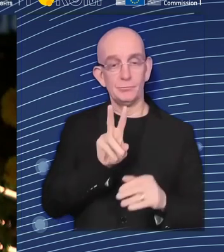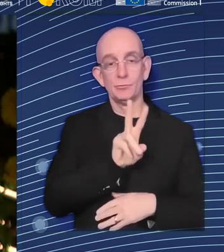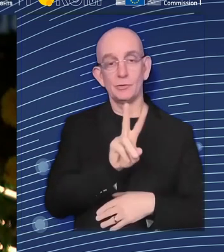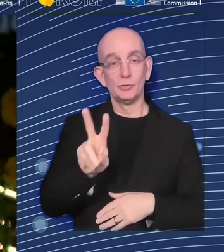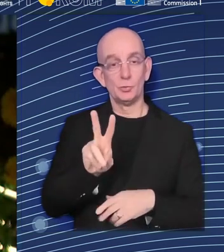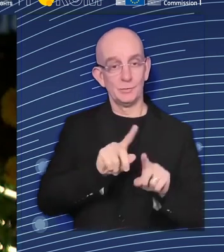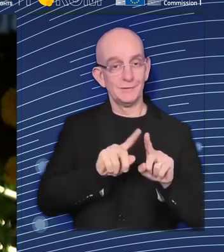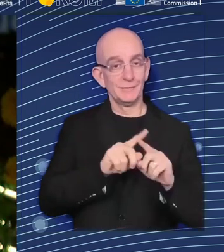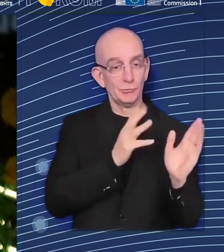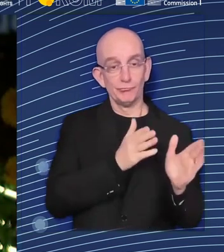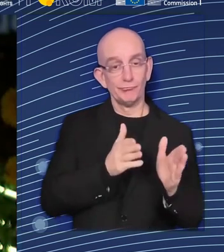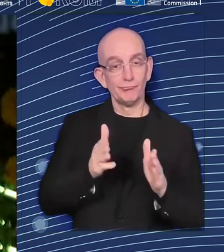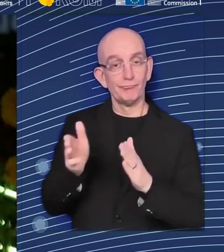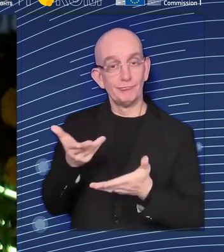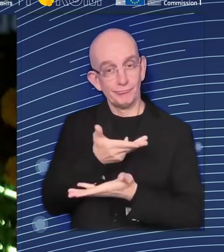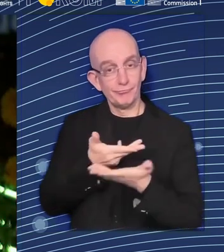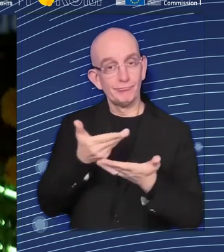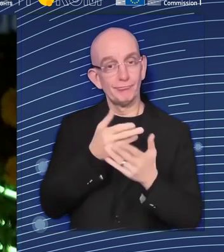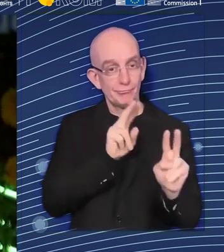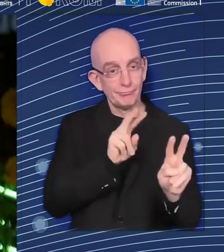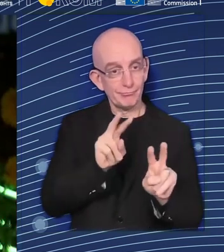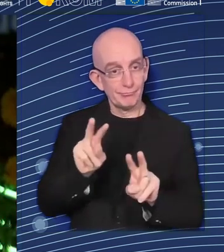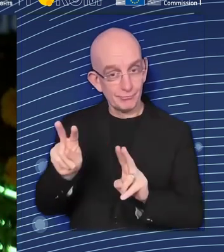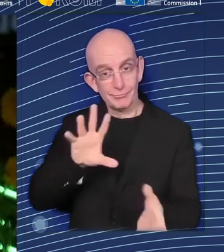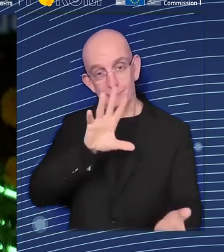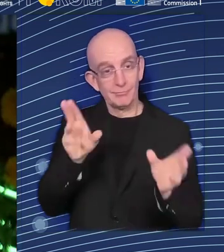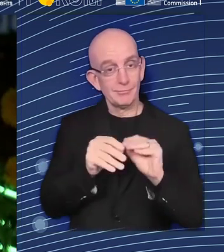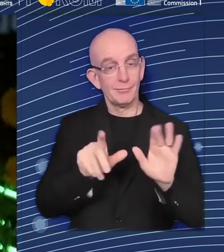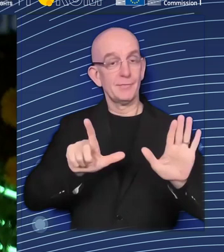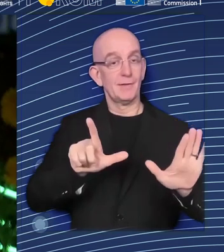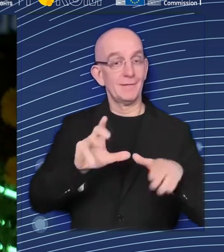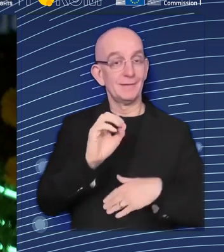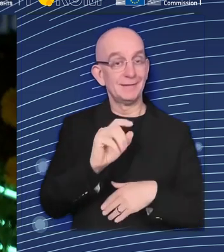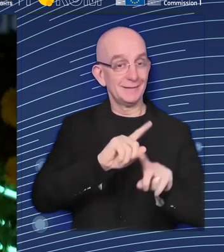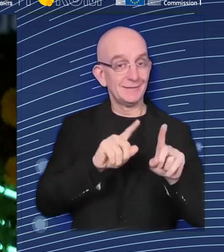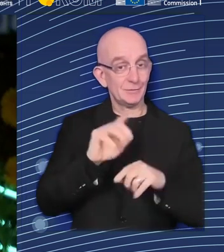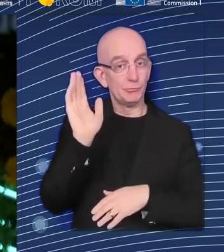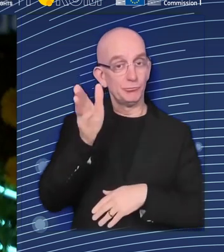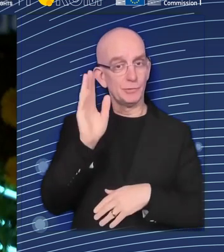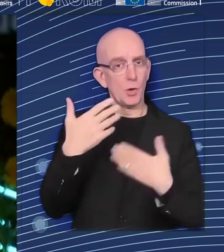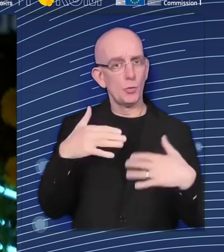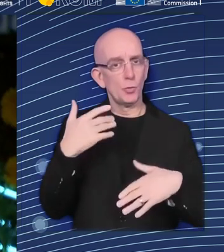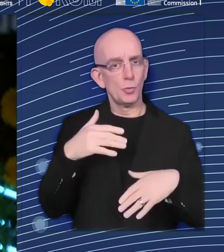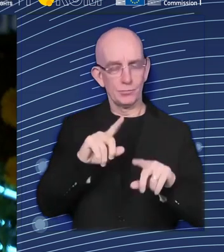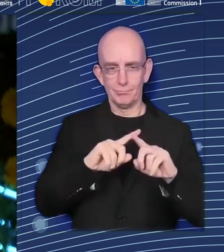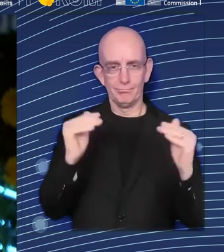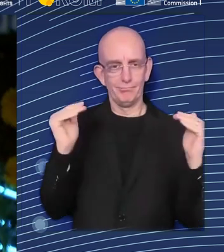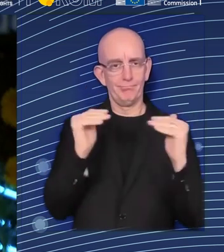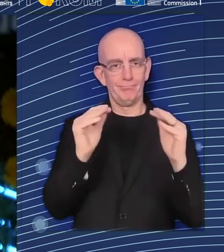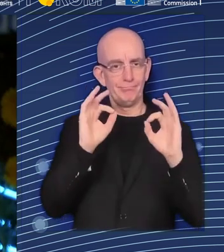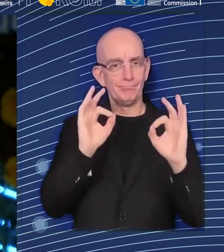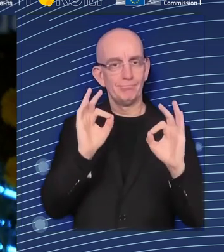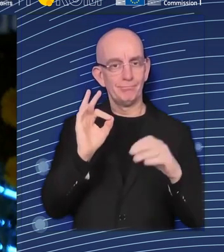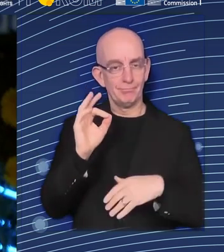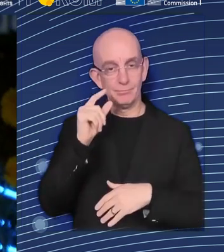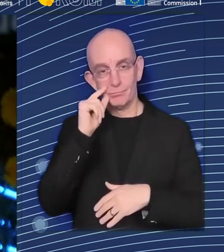and reinforced our commitment that technological advancements must not come at the expense of workers' rights.